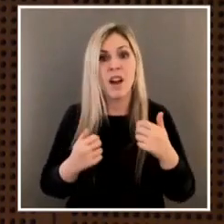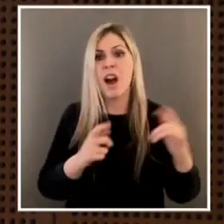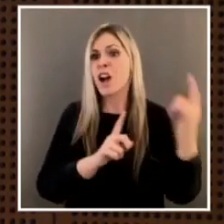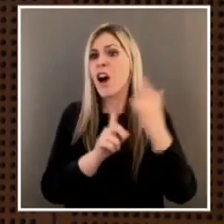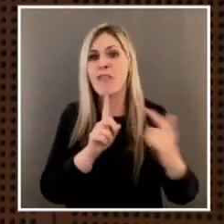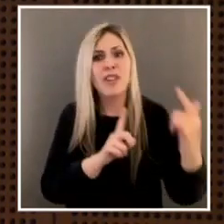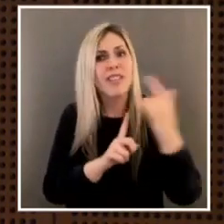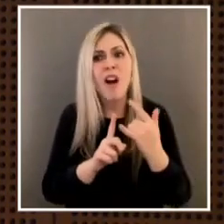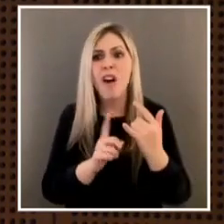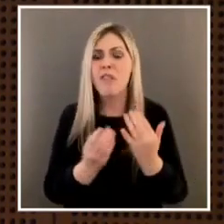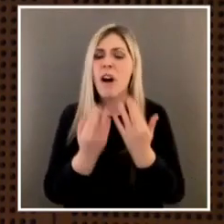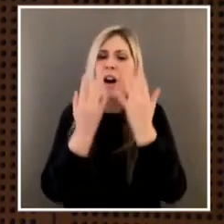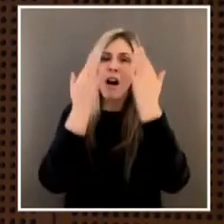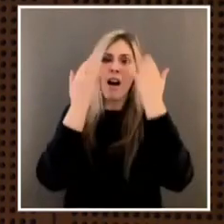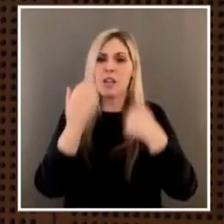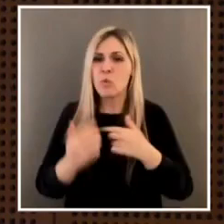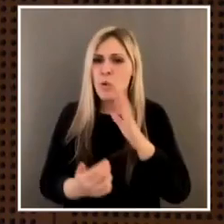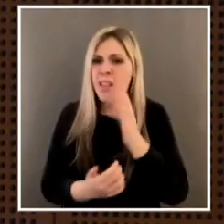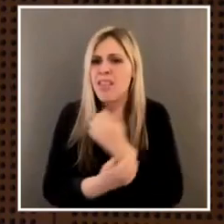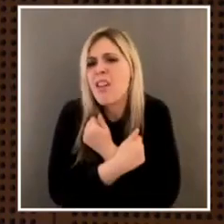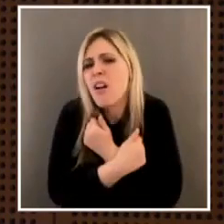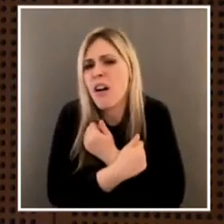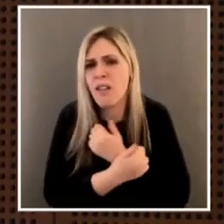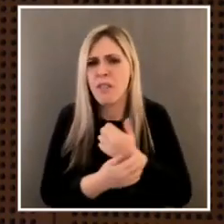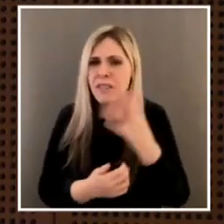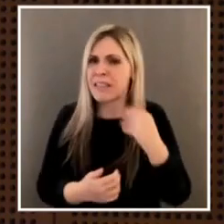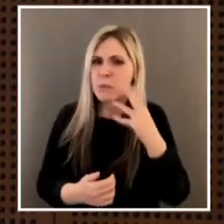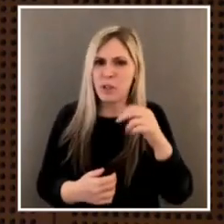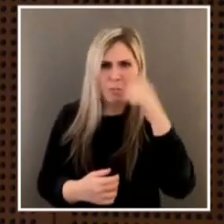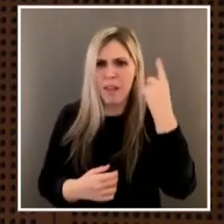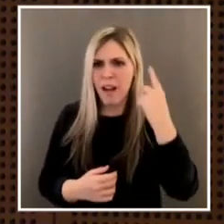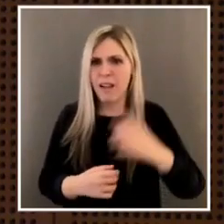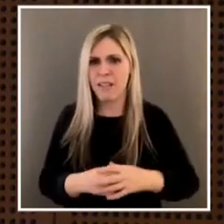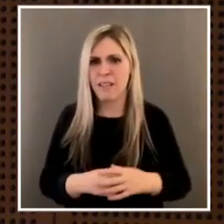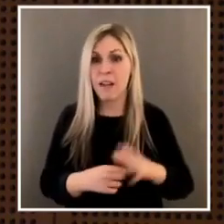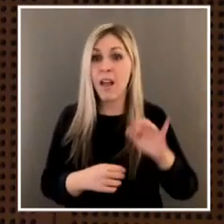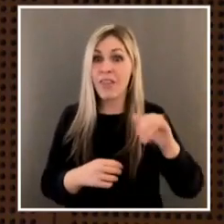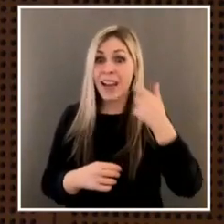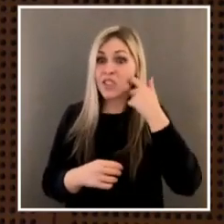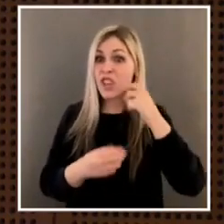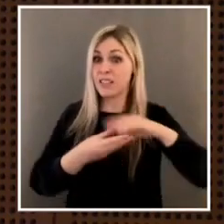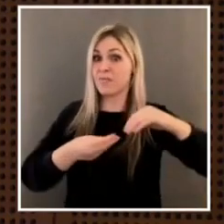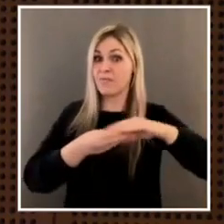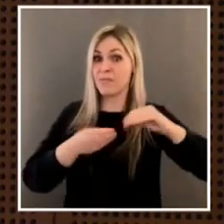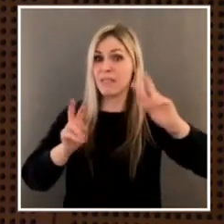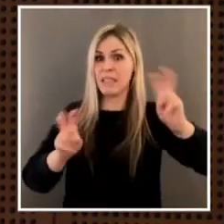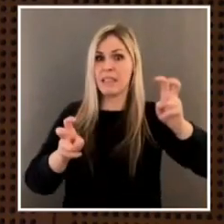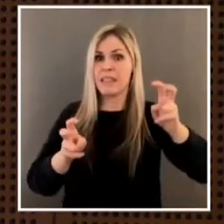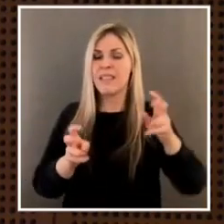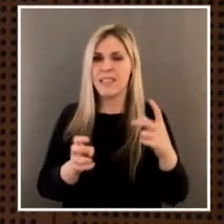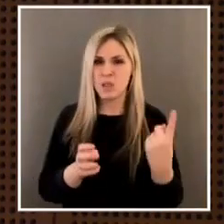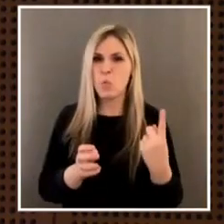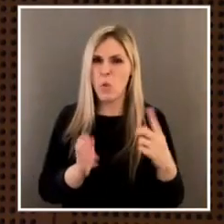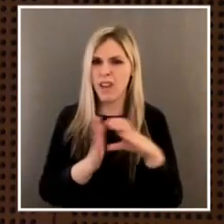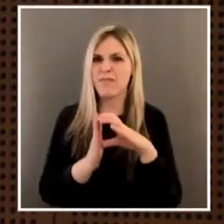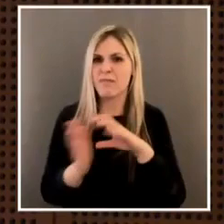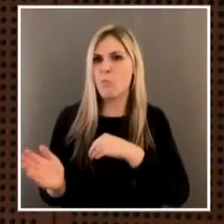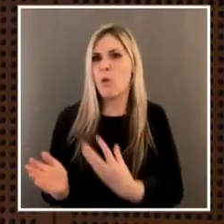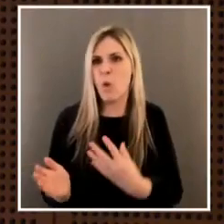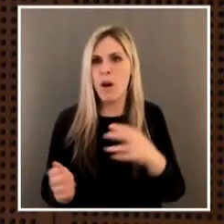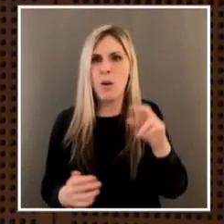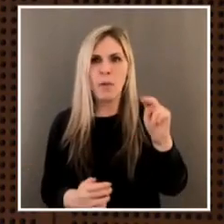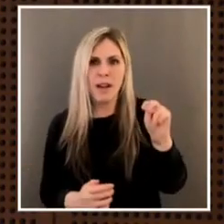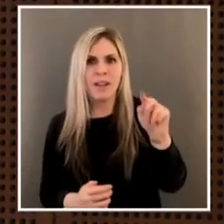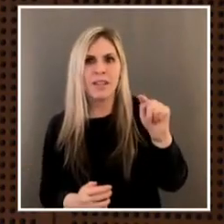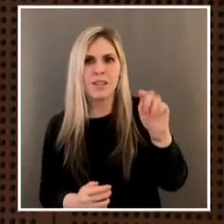Love it being colored. That's an excerpt from Entezaki Shange's Spell Number 7. From Up North,